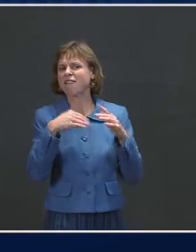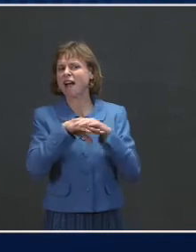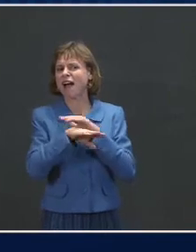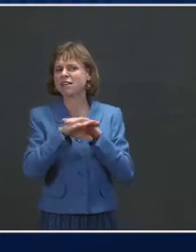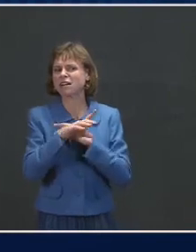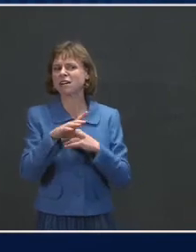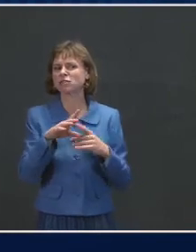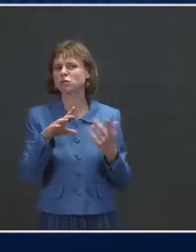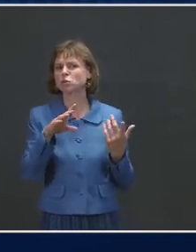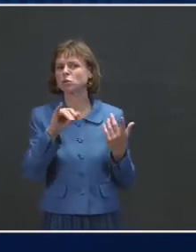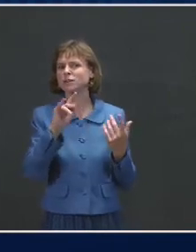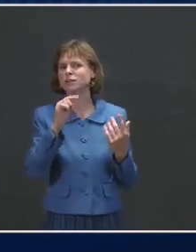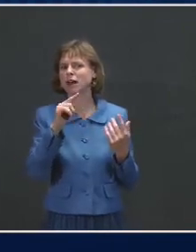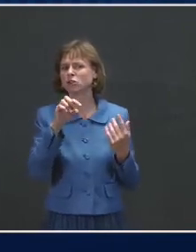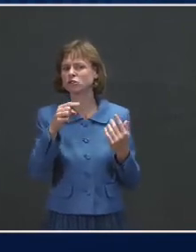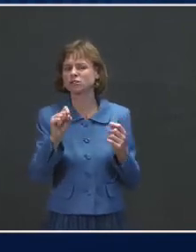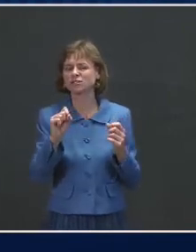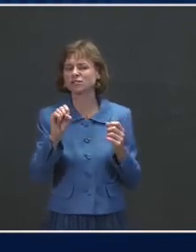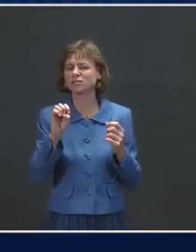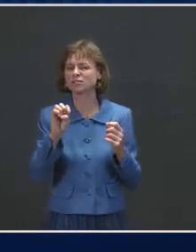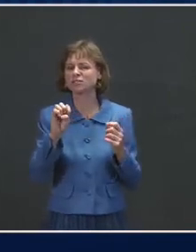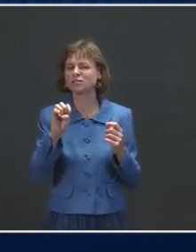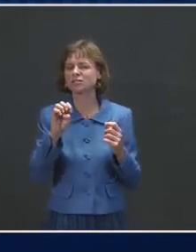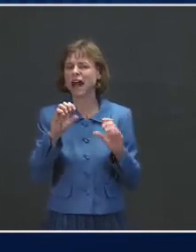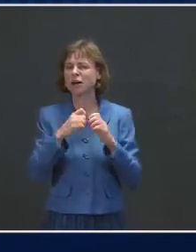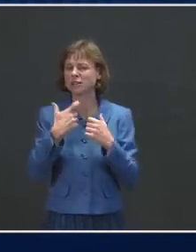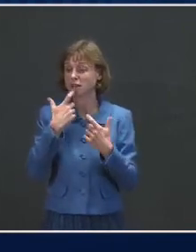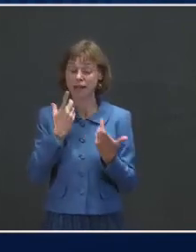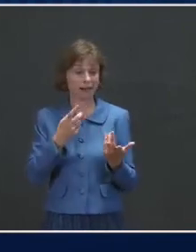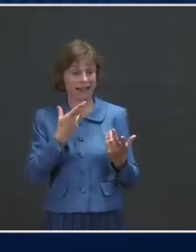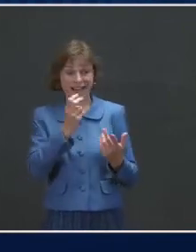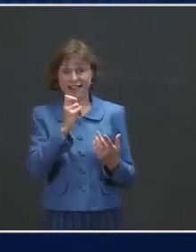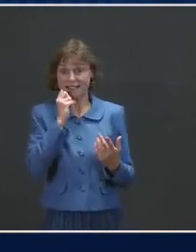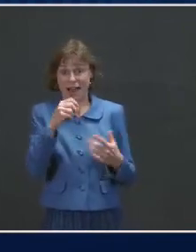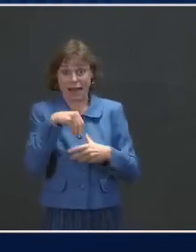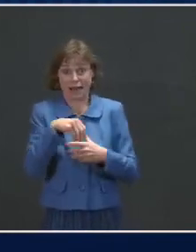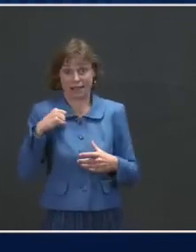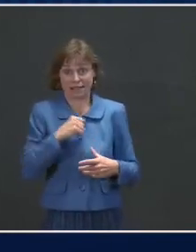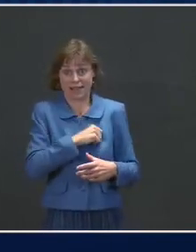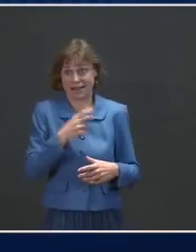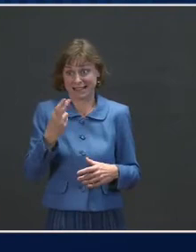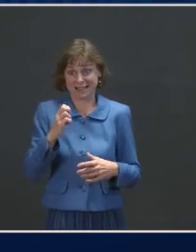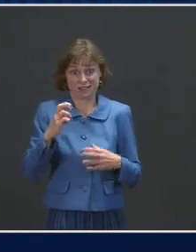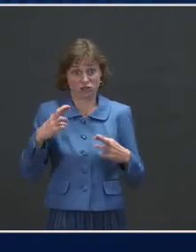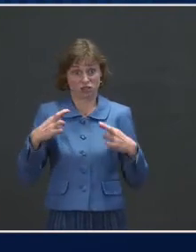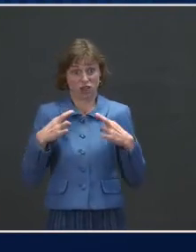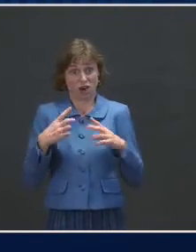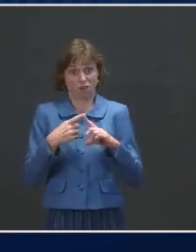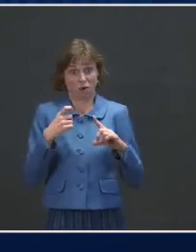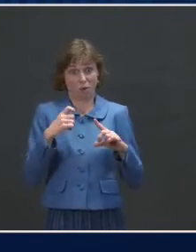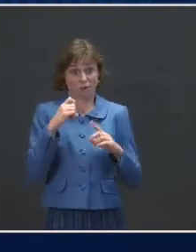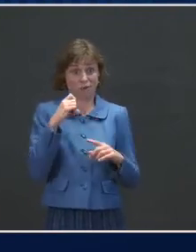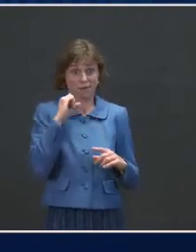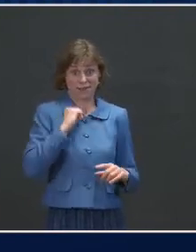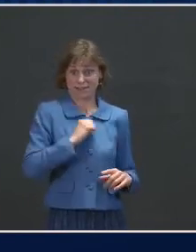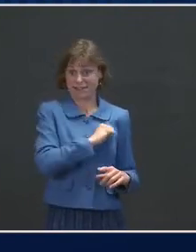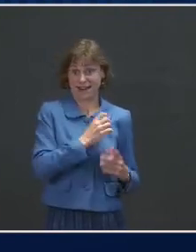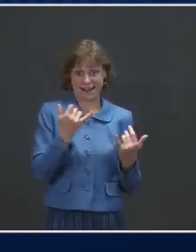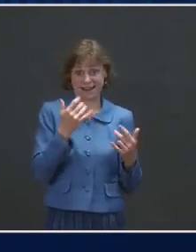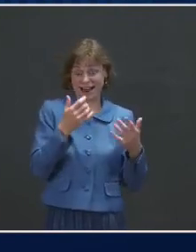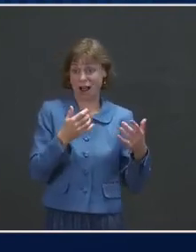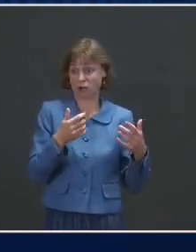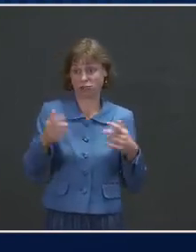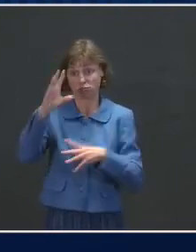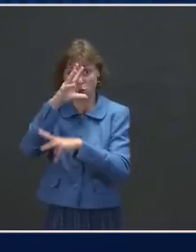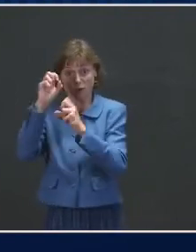be convicted by the Senate? He's no longer in the Senate. He's retired from the Senate, and he's president of the United States. And his focus is on